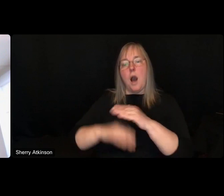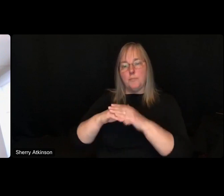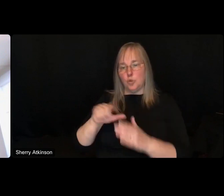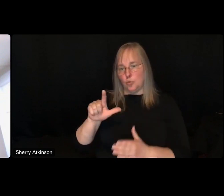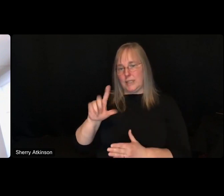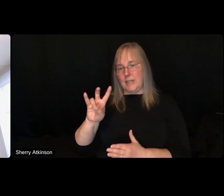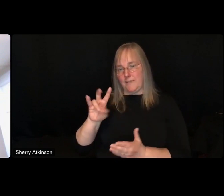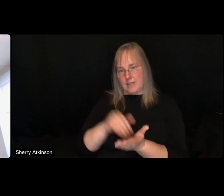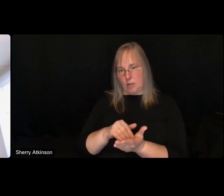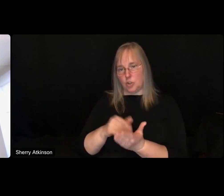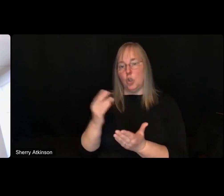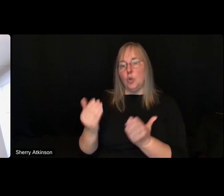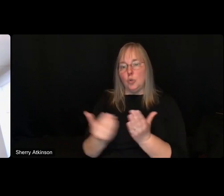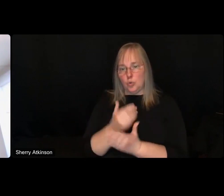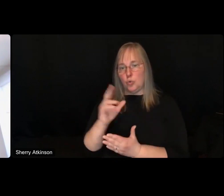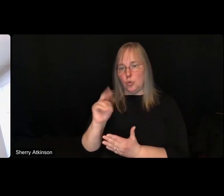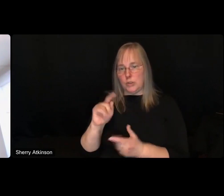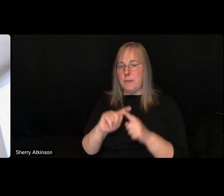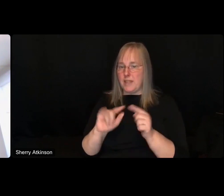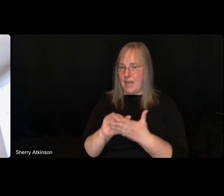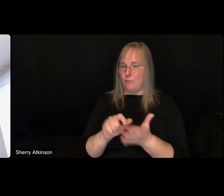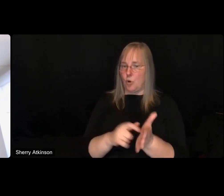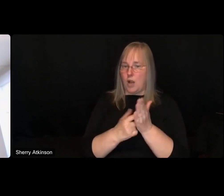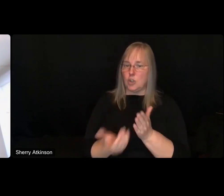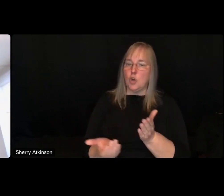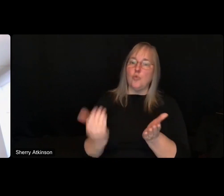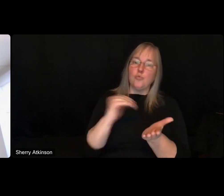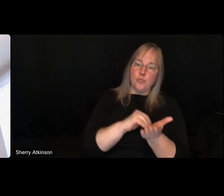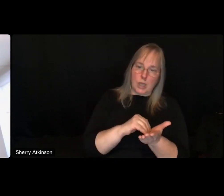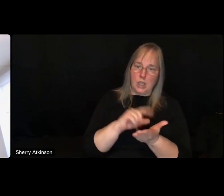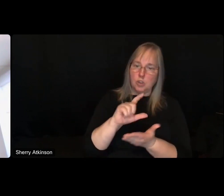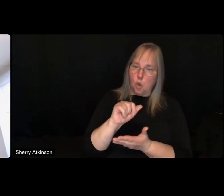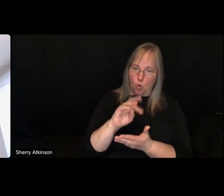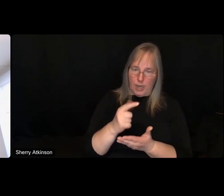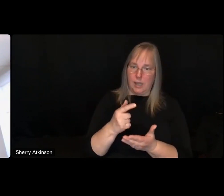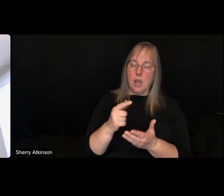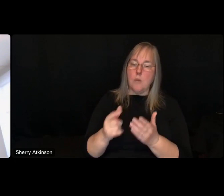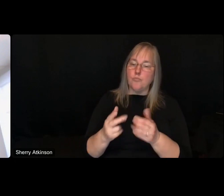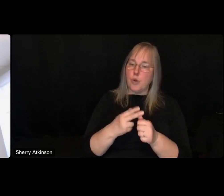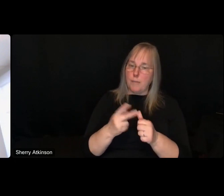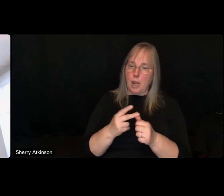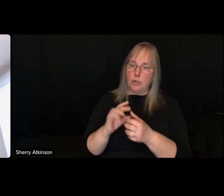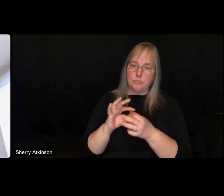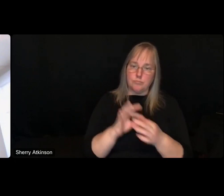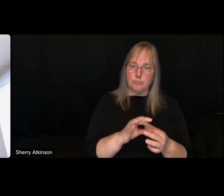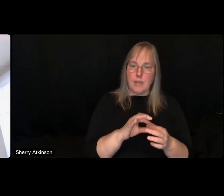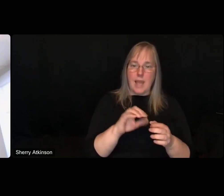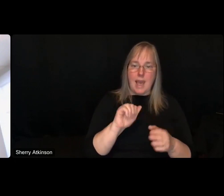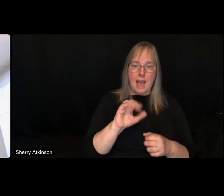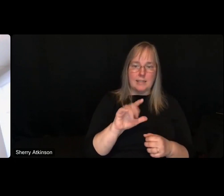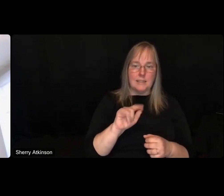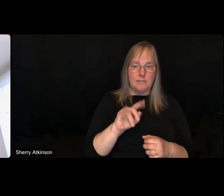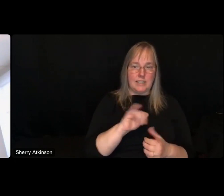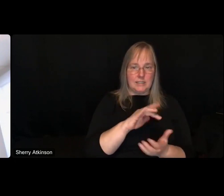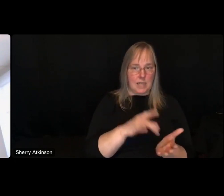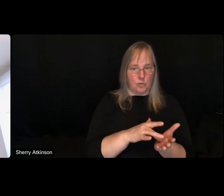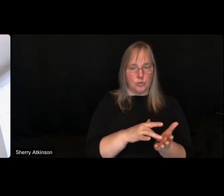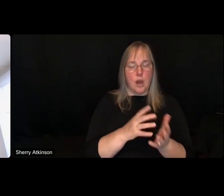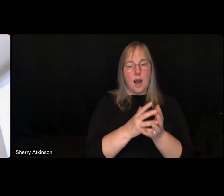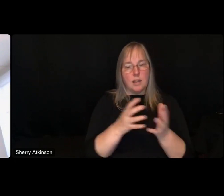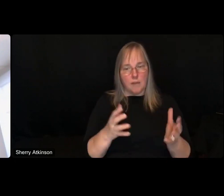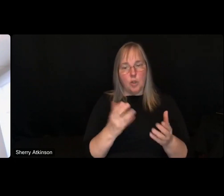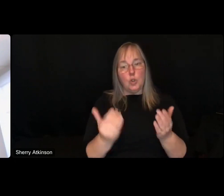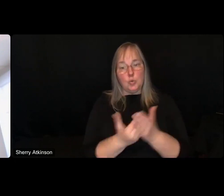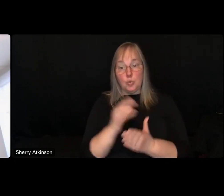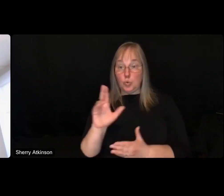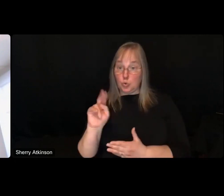that will require some rezoning primarily around those activity centers. So a lot of our new development, new